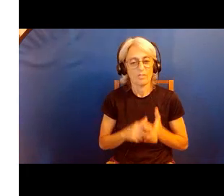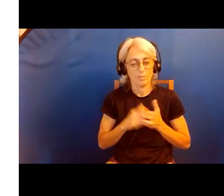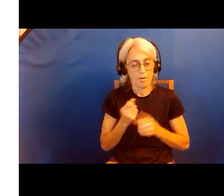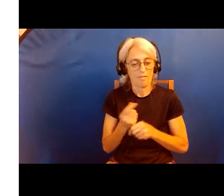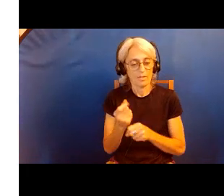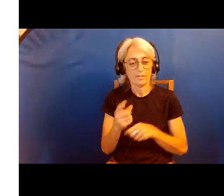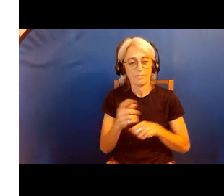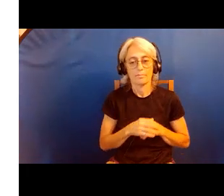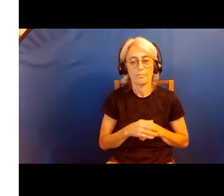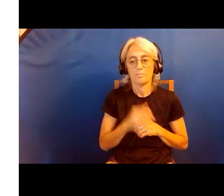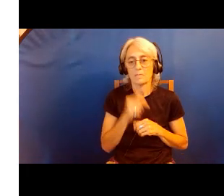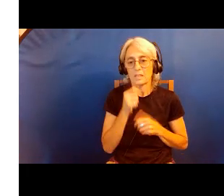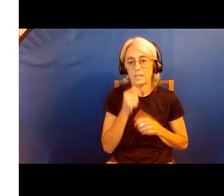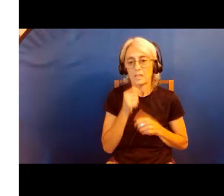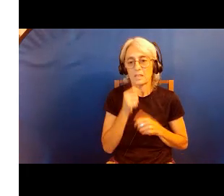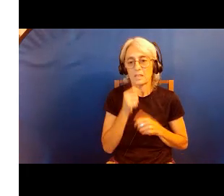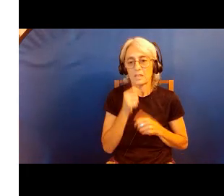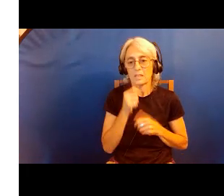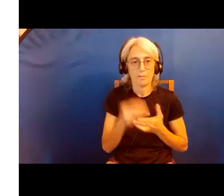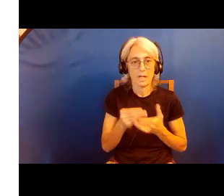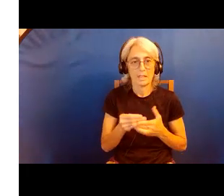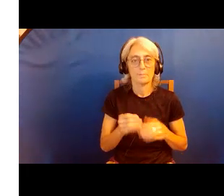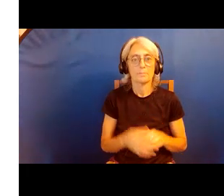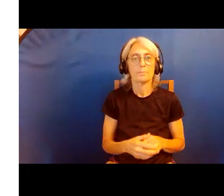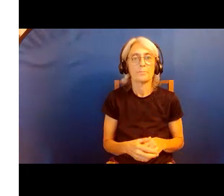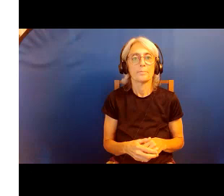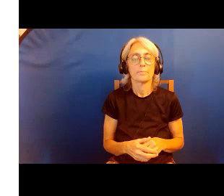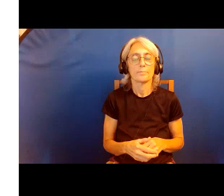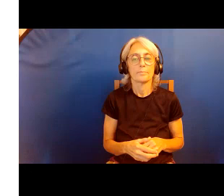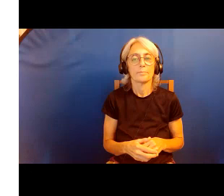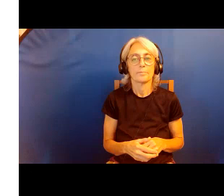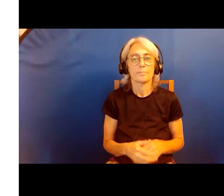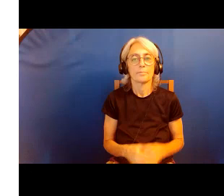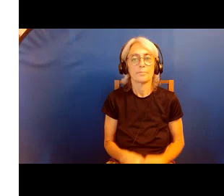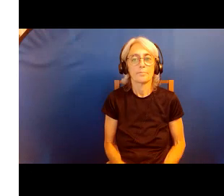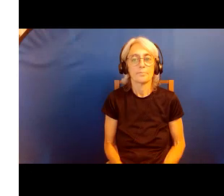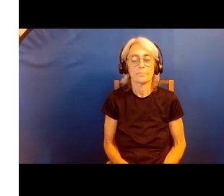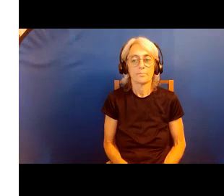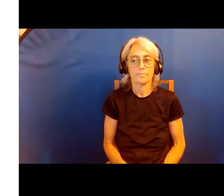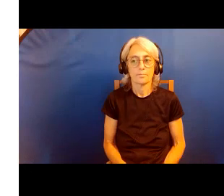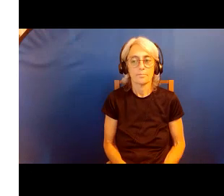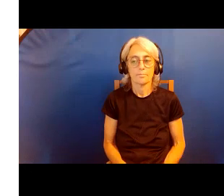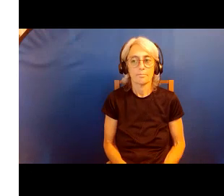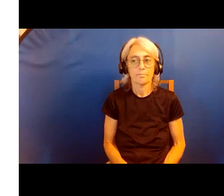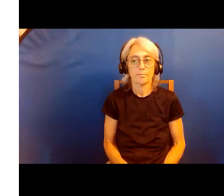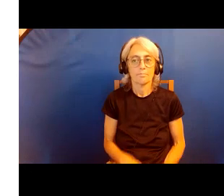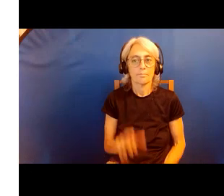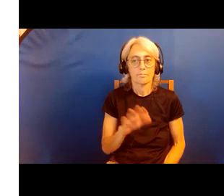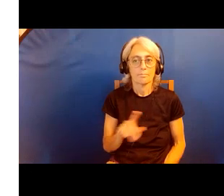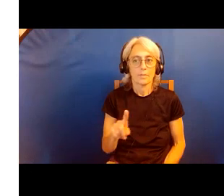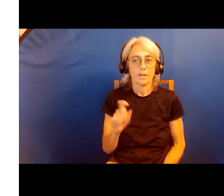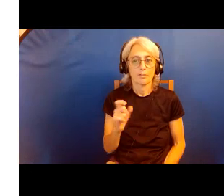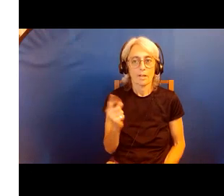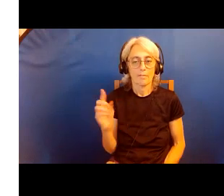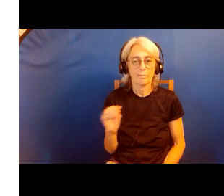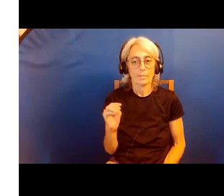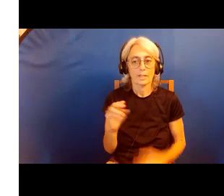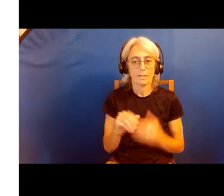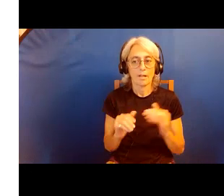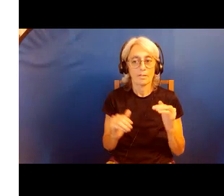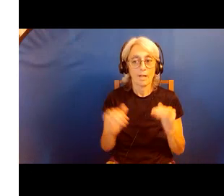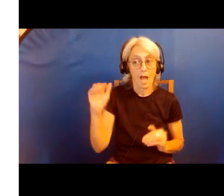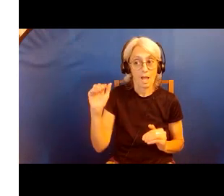funds were lost. We do want to acknowledge that it did come up in about $111 million higher than we were